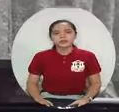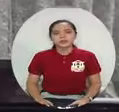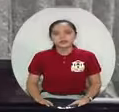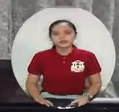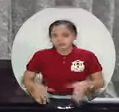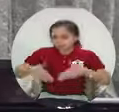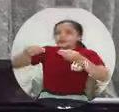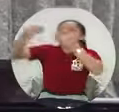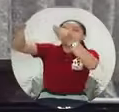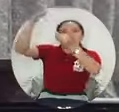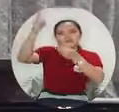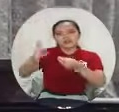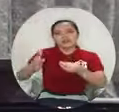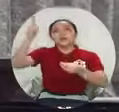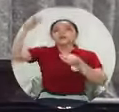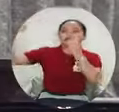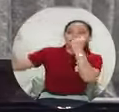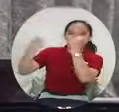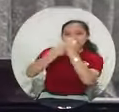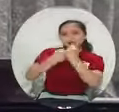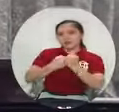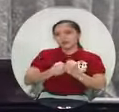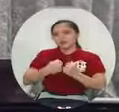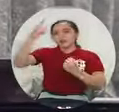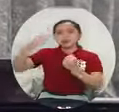will always supply for the need of His people.